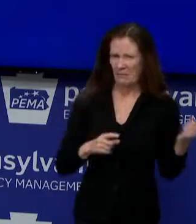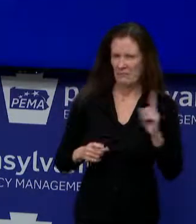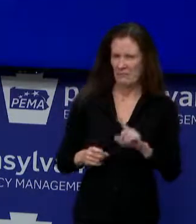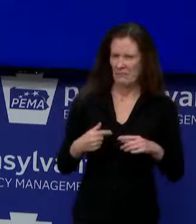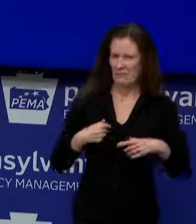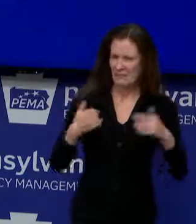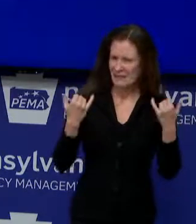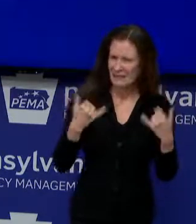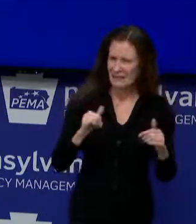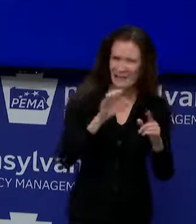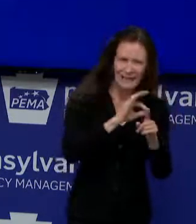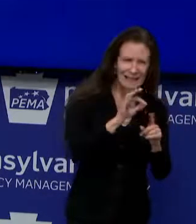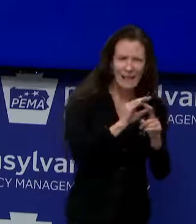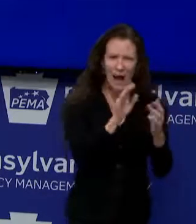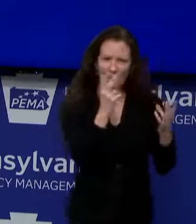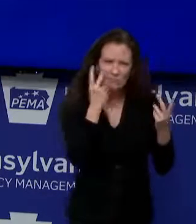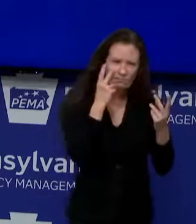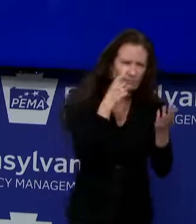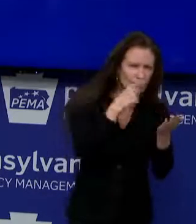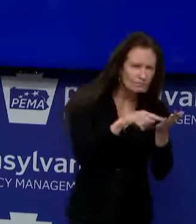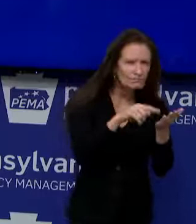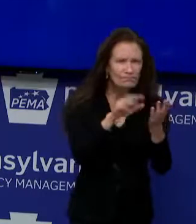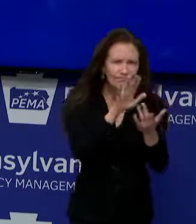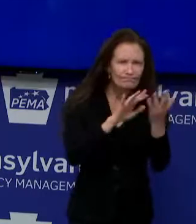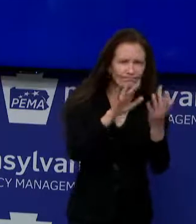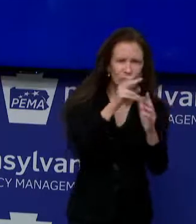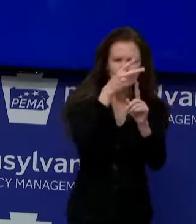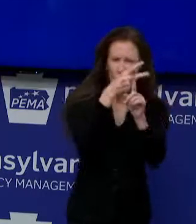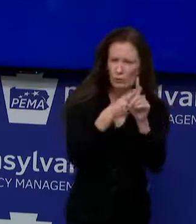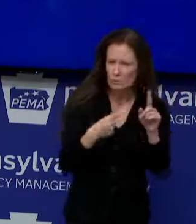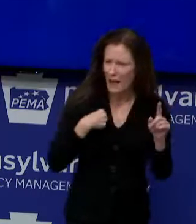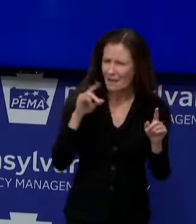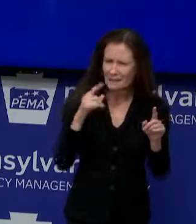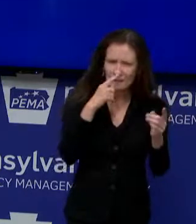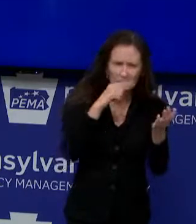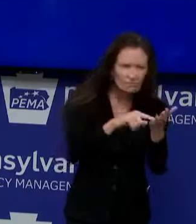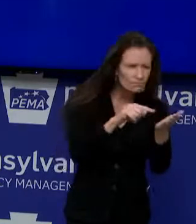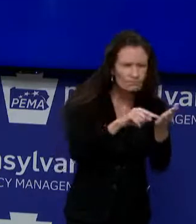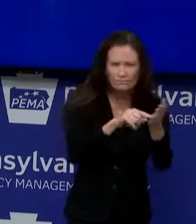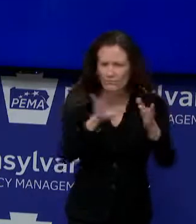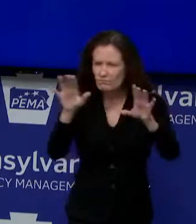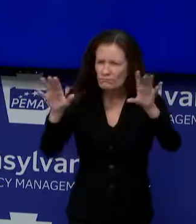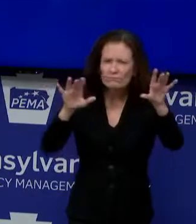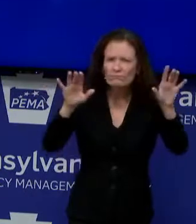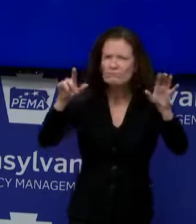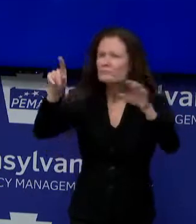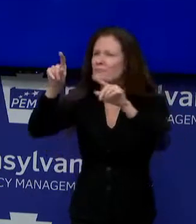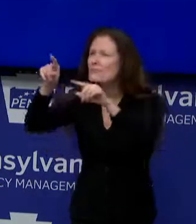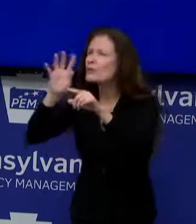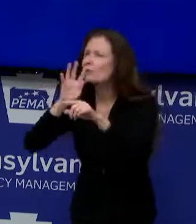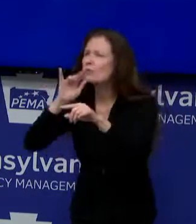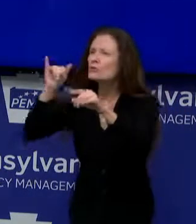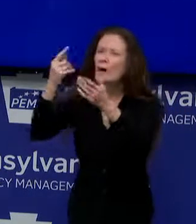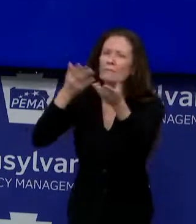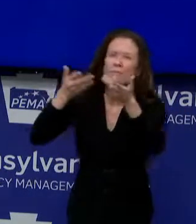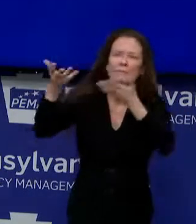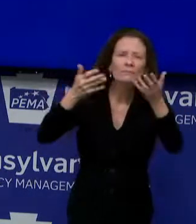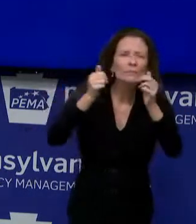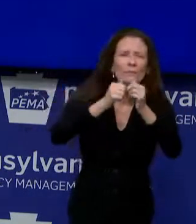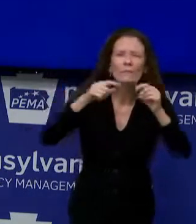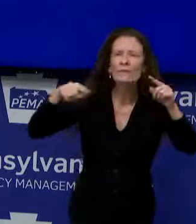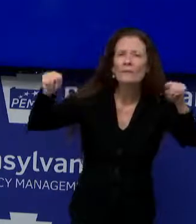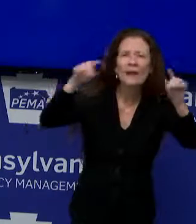and the counties were doing their job. We were providing support to the counties to make sure they could get all their work done. I